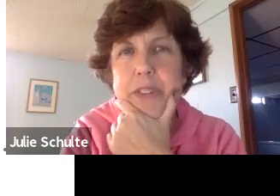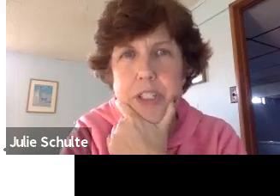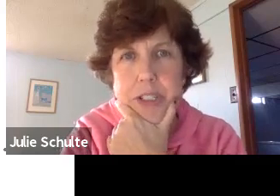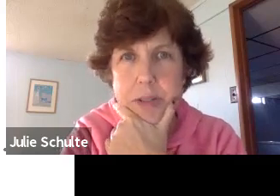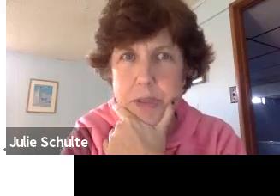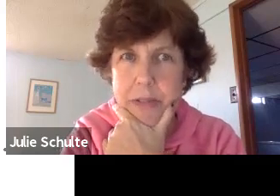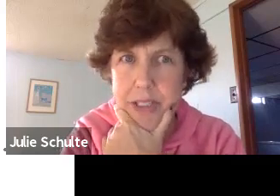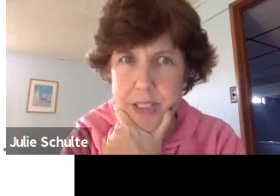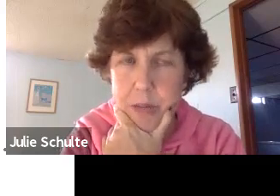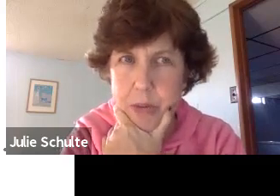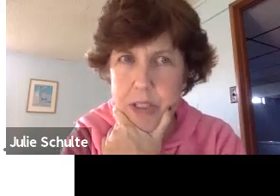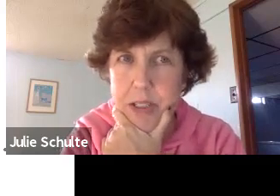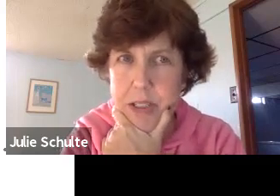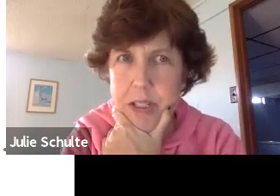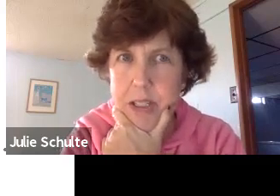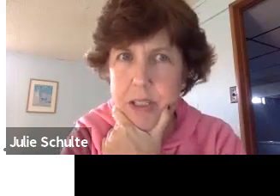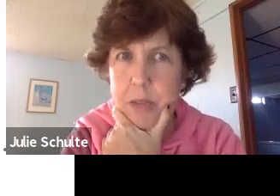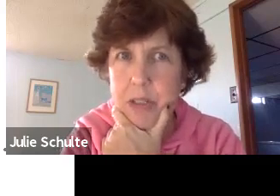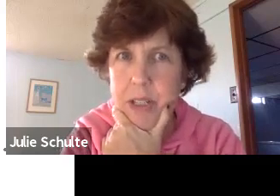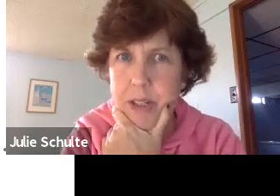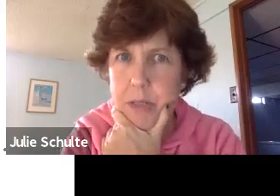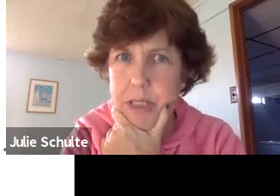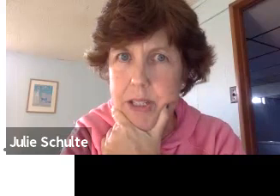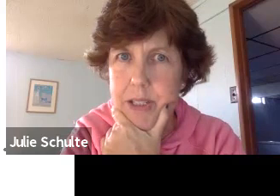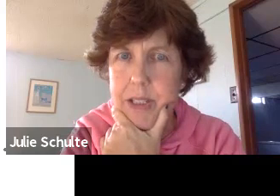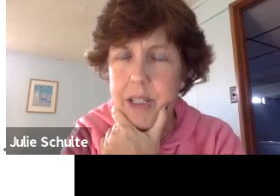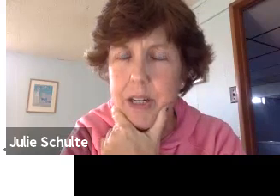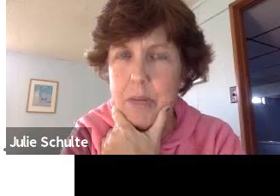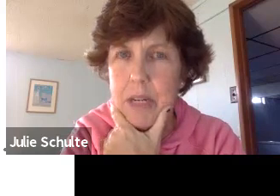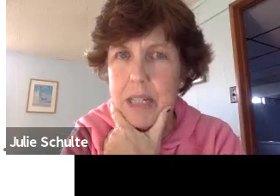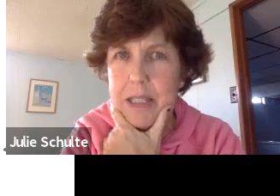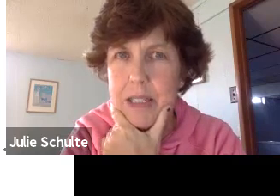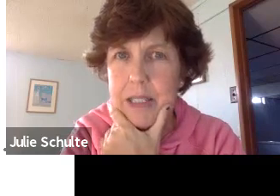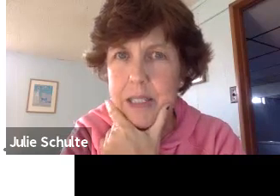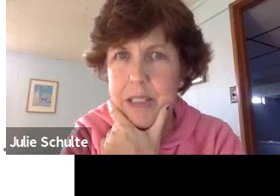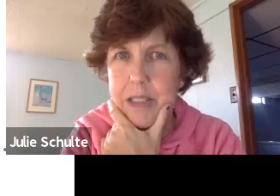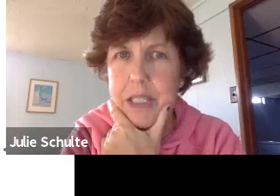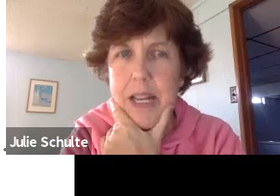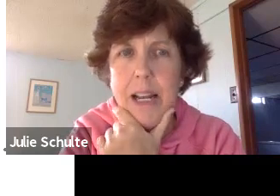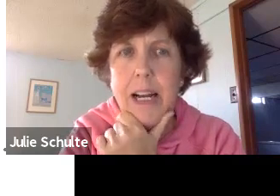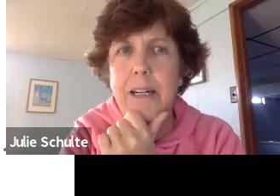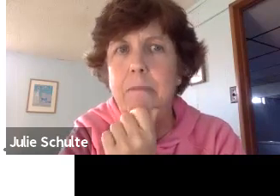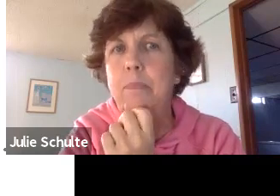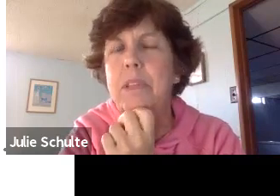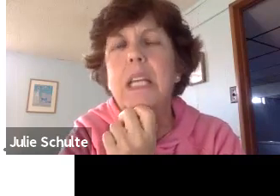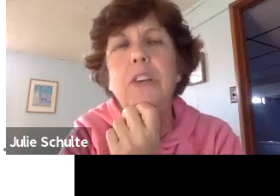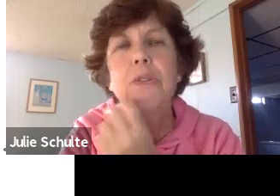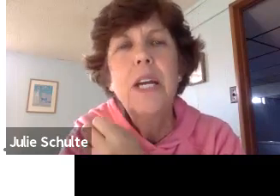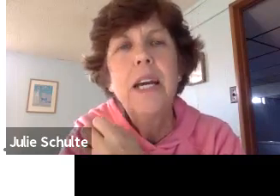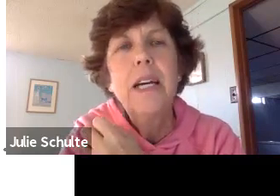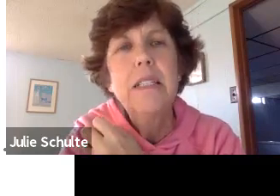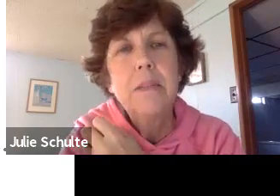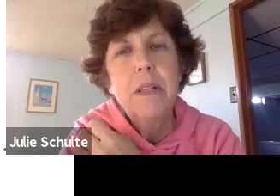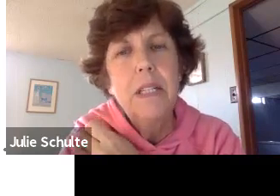Fire prevention tips. Obviously, number one is installing smoke alarms and carbon monoxide detectors.